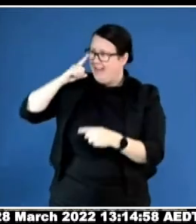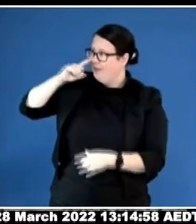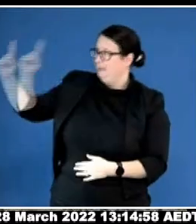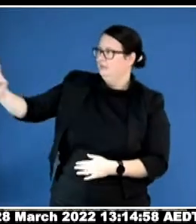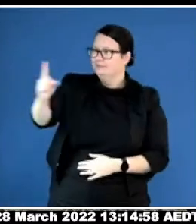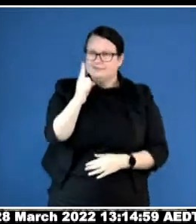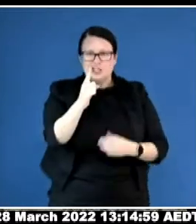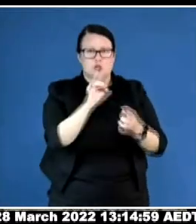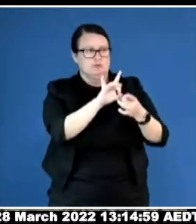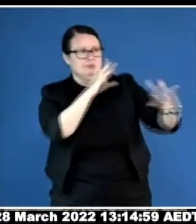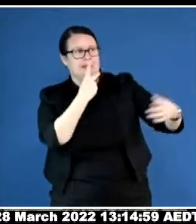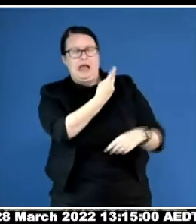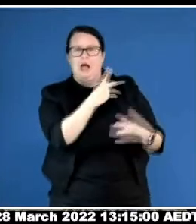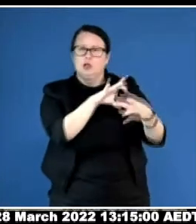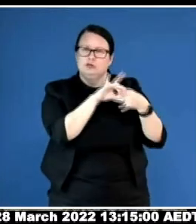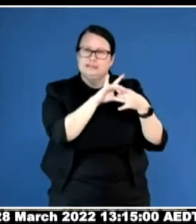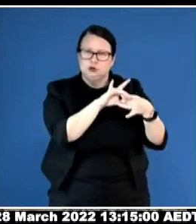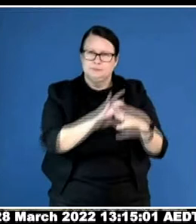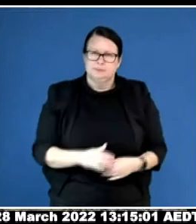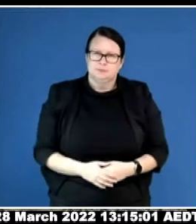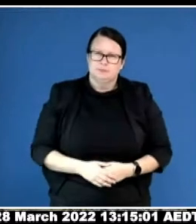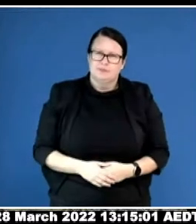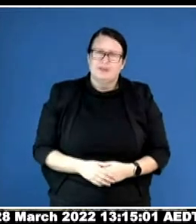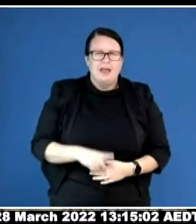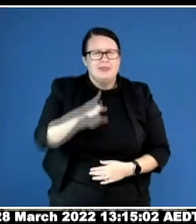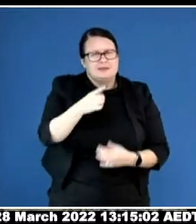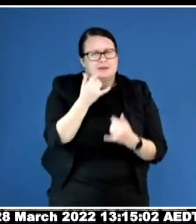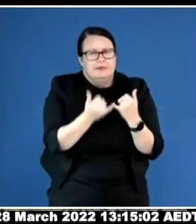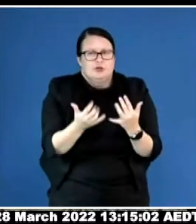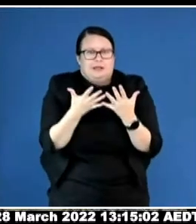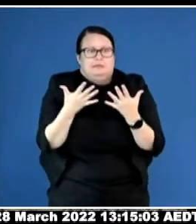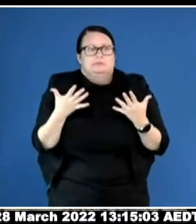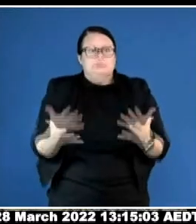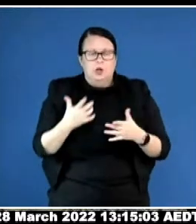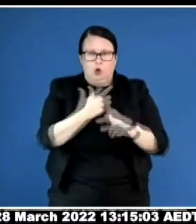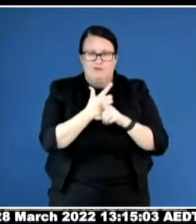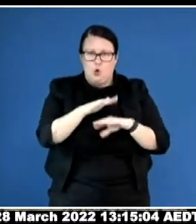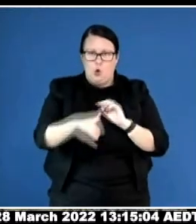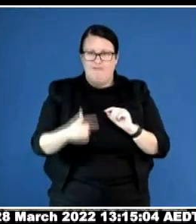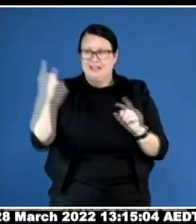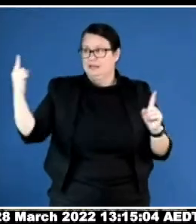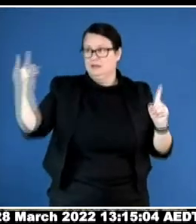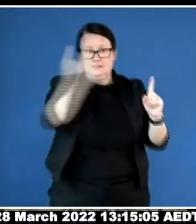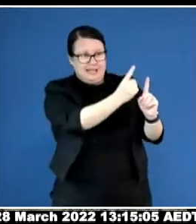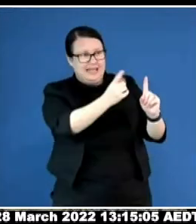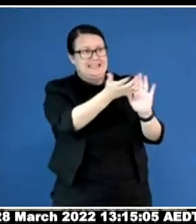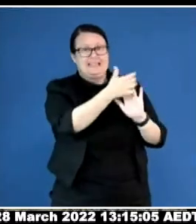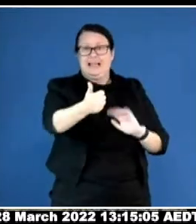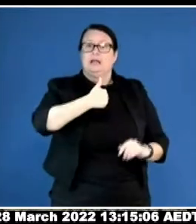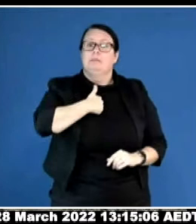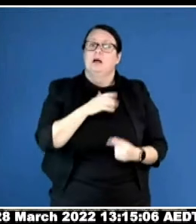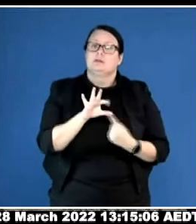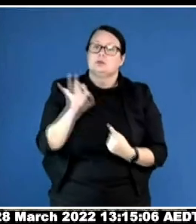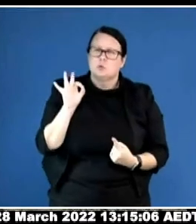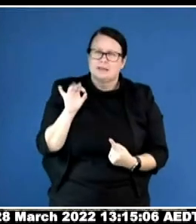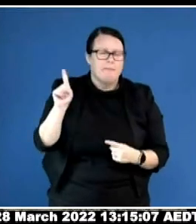that is a really complex conversation to have around people stepping in and taking away someone's choices, is that, you know, it had gotten